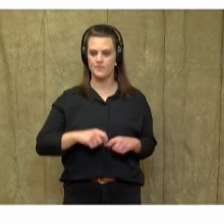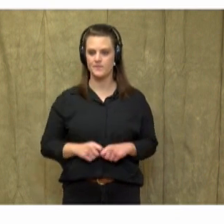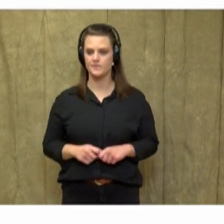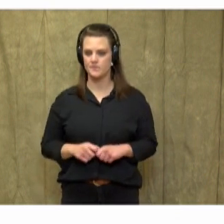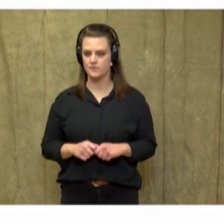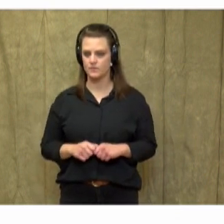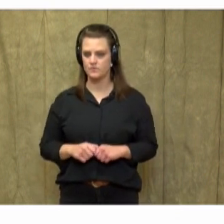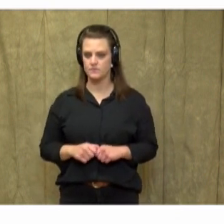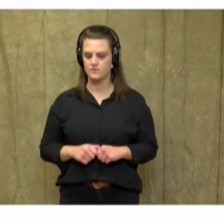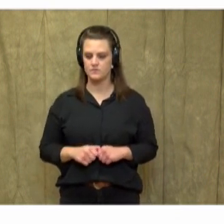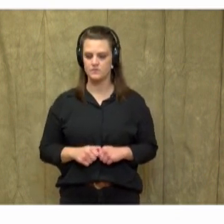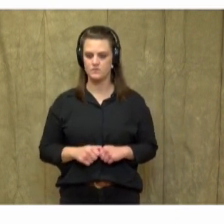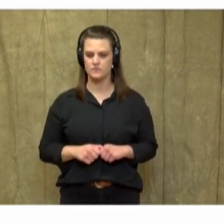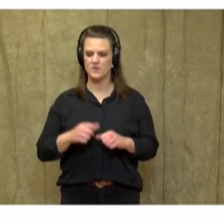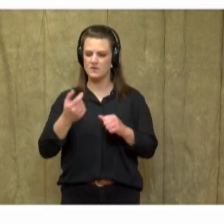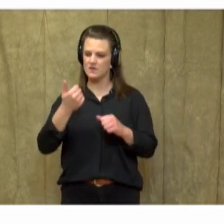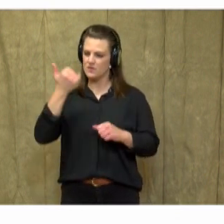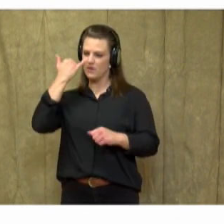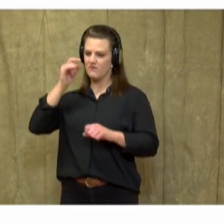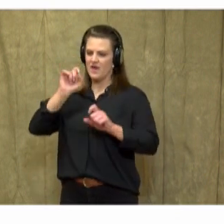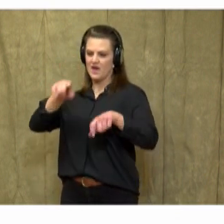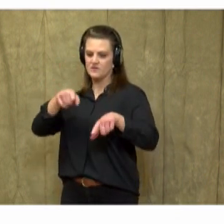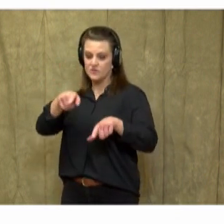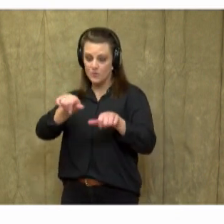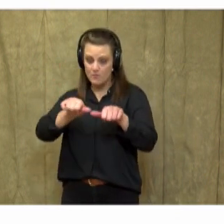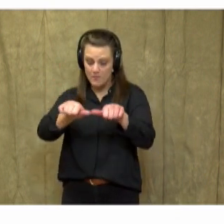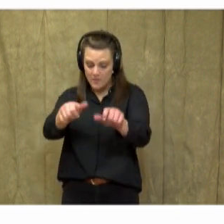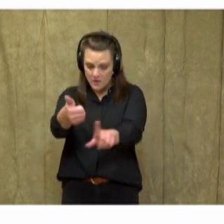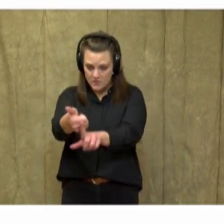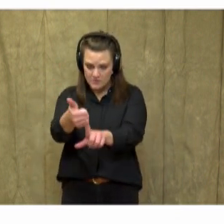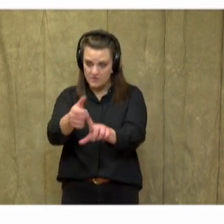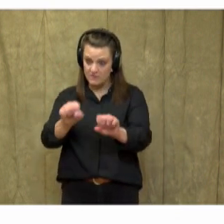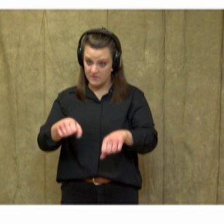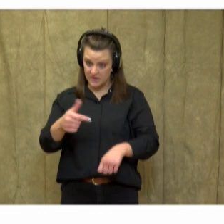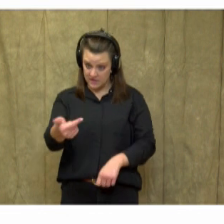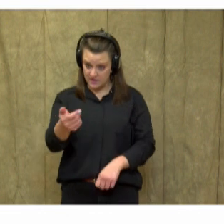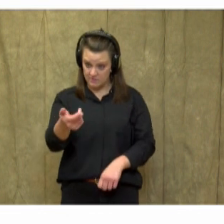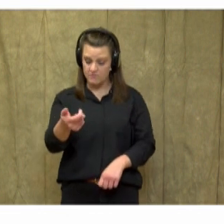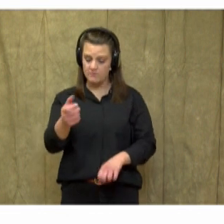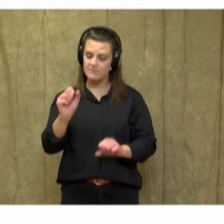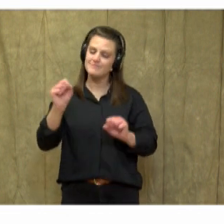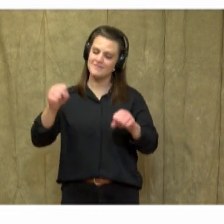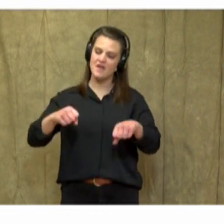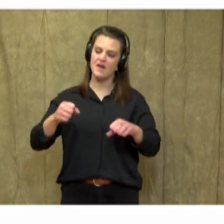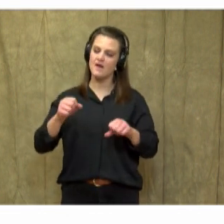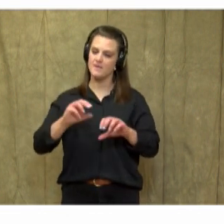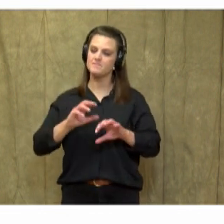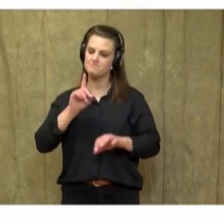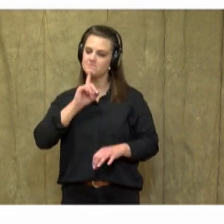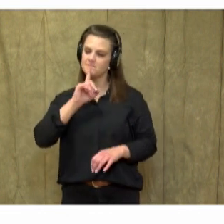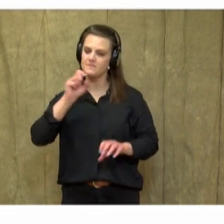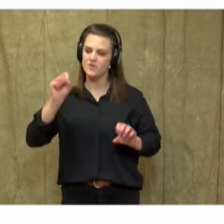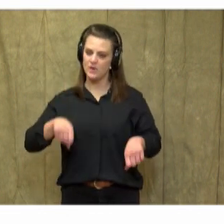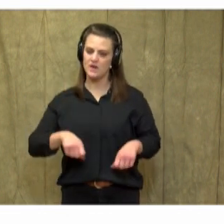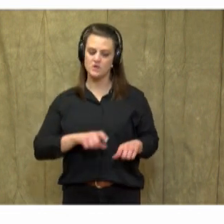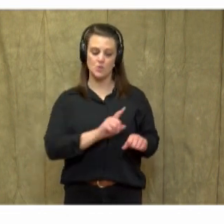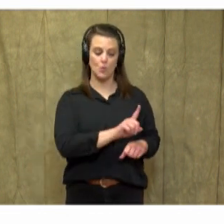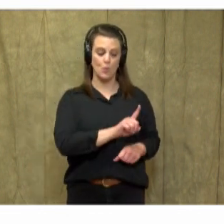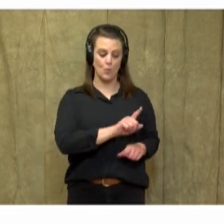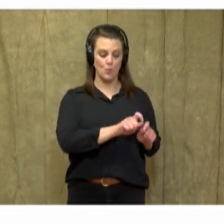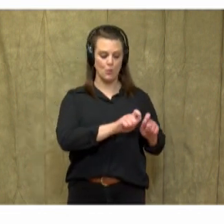All right, if I were to ask you to keep going, could you do this by yourself? Yeah, absolutely. Over